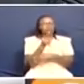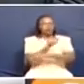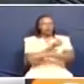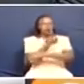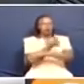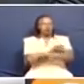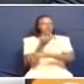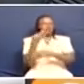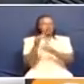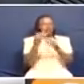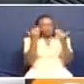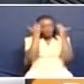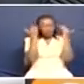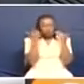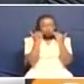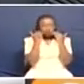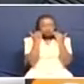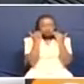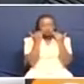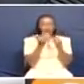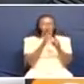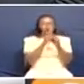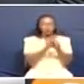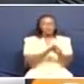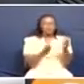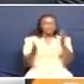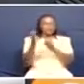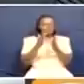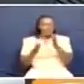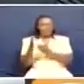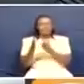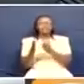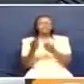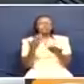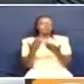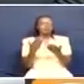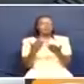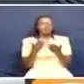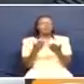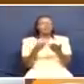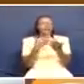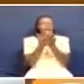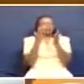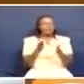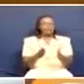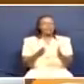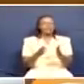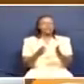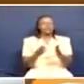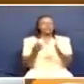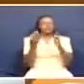militates against an intended amicus filing the substantive submissions, but they should